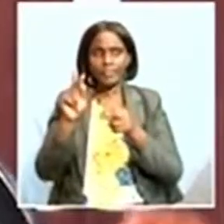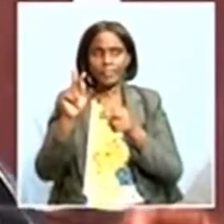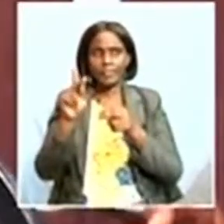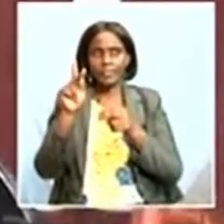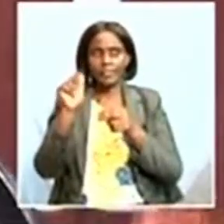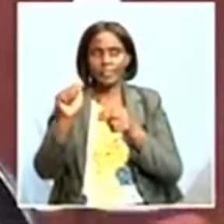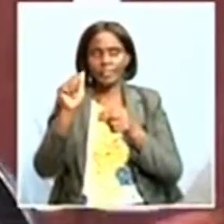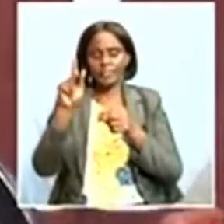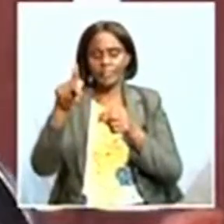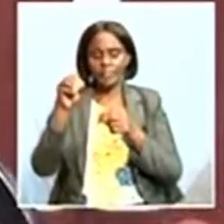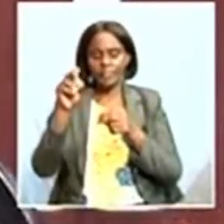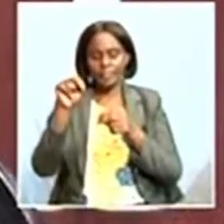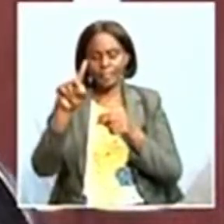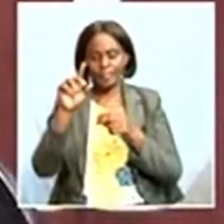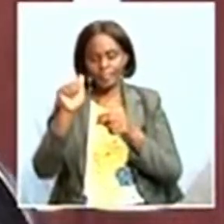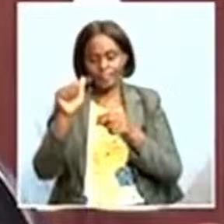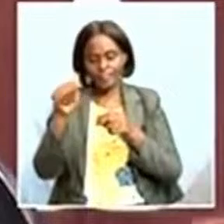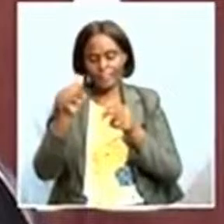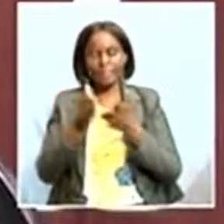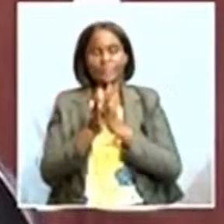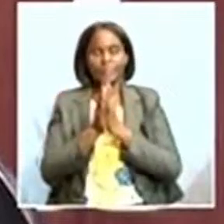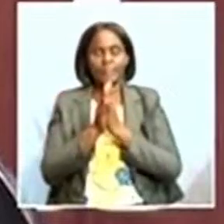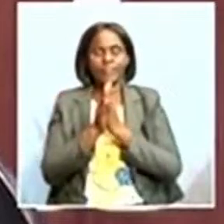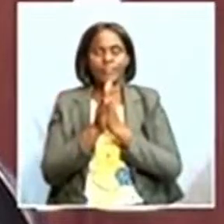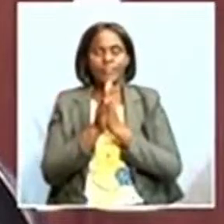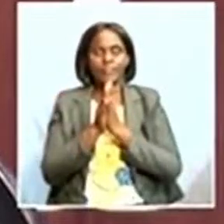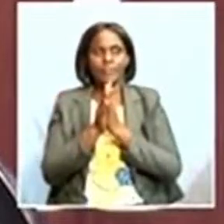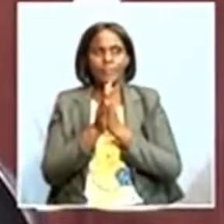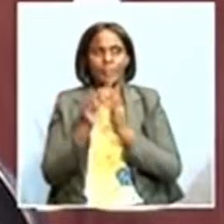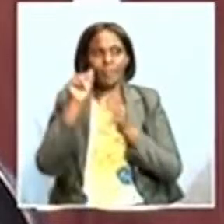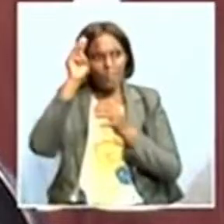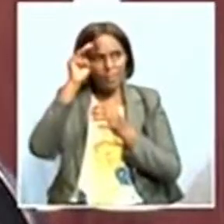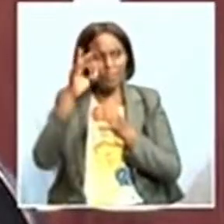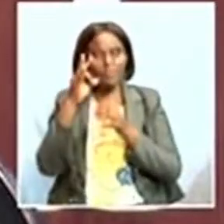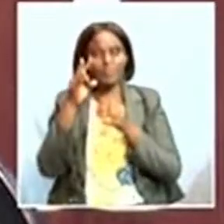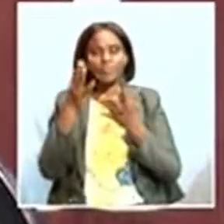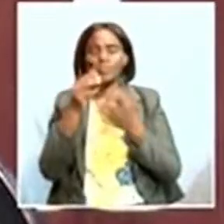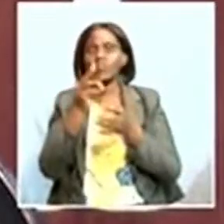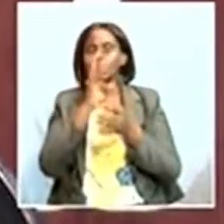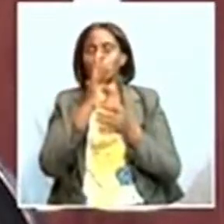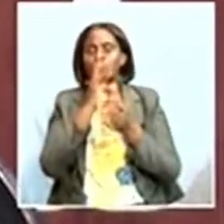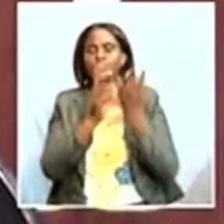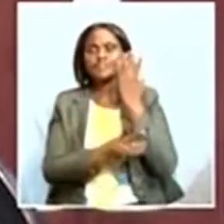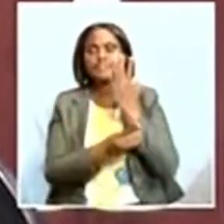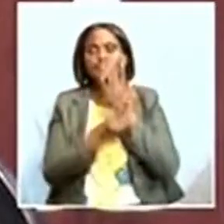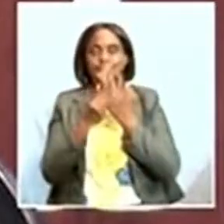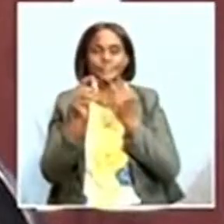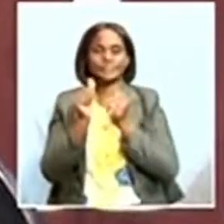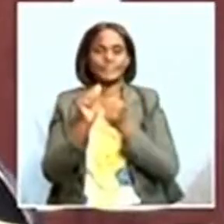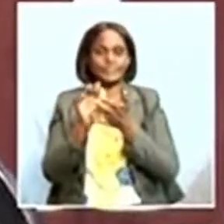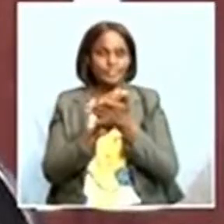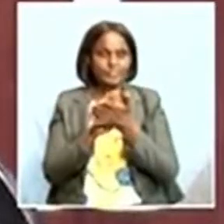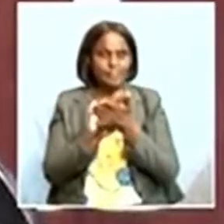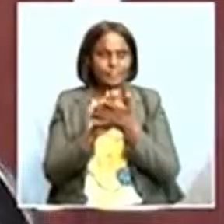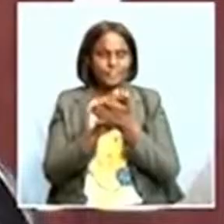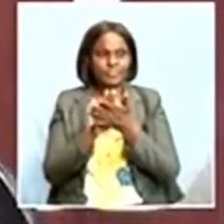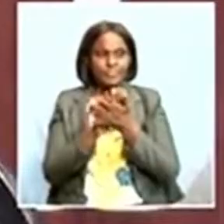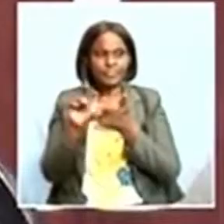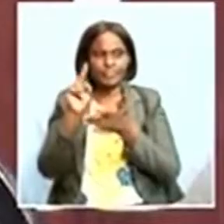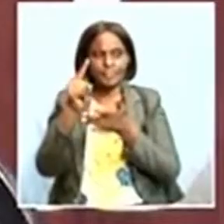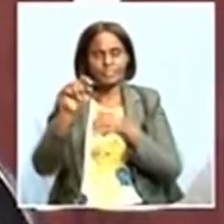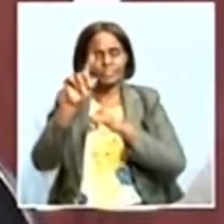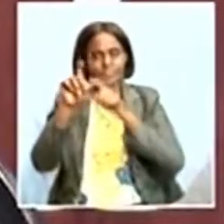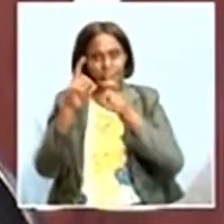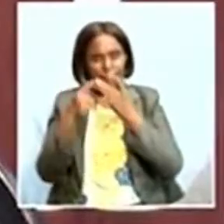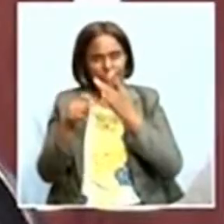Isoka East, and she's directed her question to the Minister of Water Development and Sanitation. And in the first part of the question, she